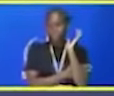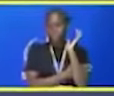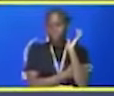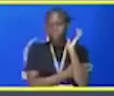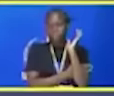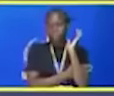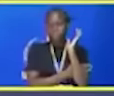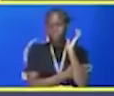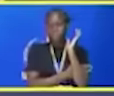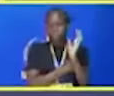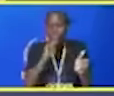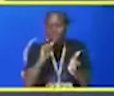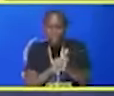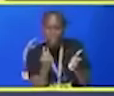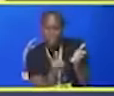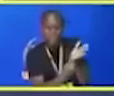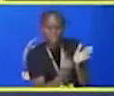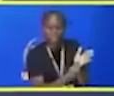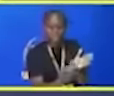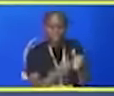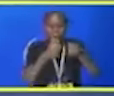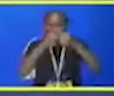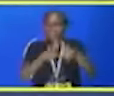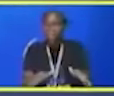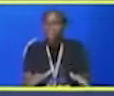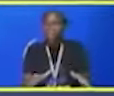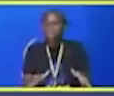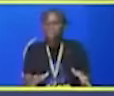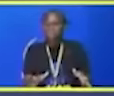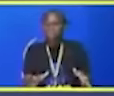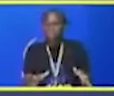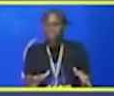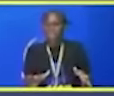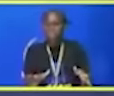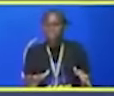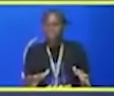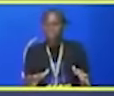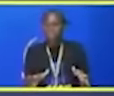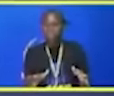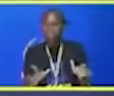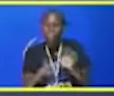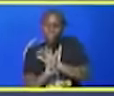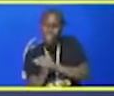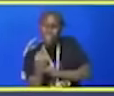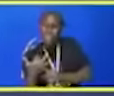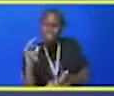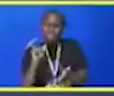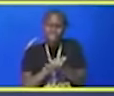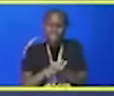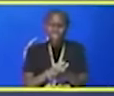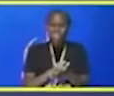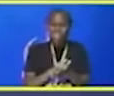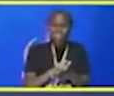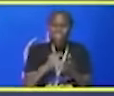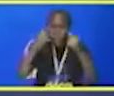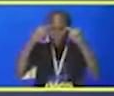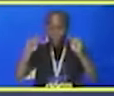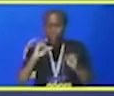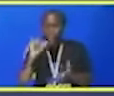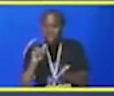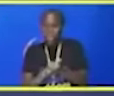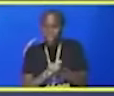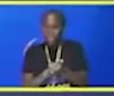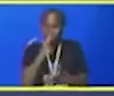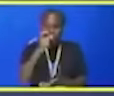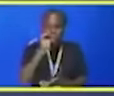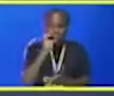Bible? That a coin was missing. And what happened? Notice, the first thing that happened in finding that coin was a